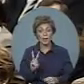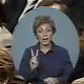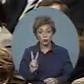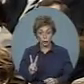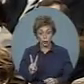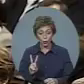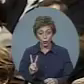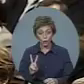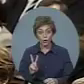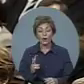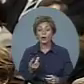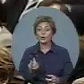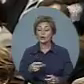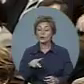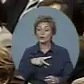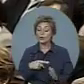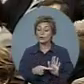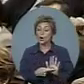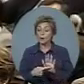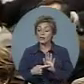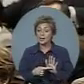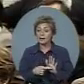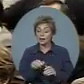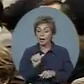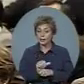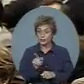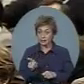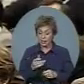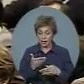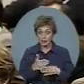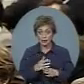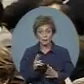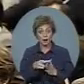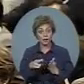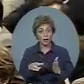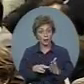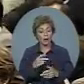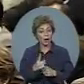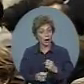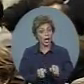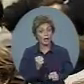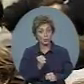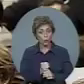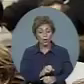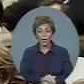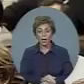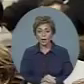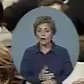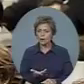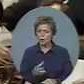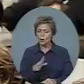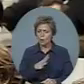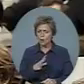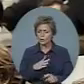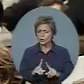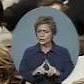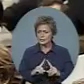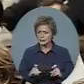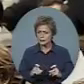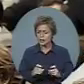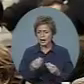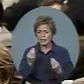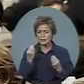They also document the various actions that the government and its officials are taking to deal with those concerns, Mr.